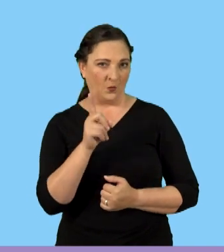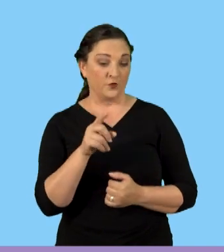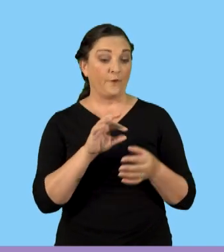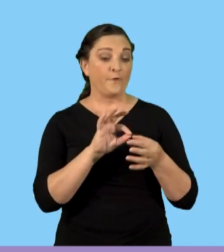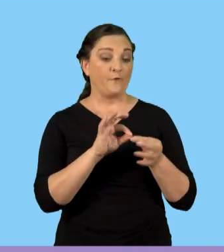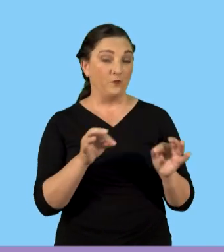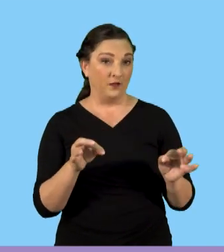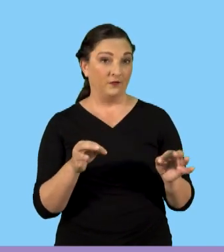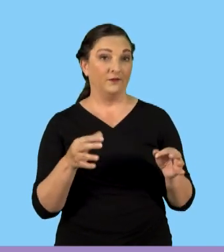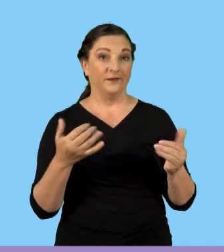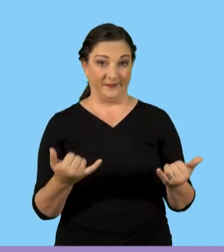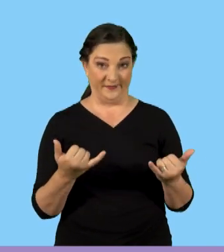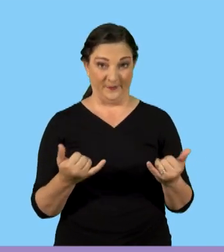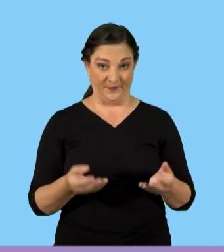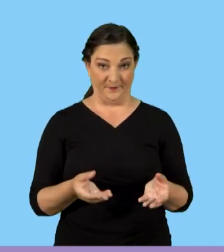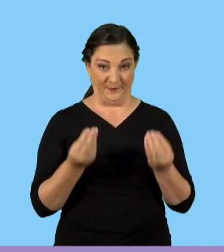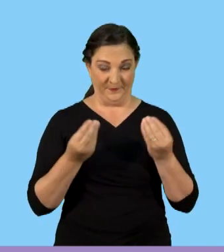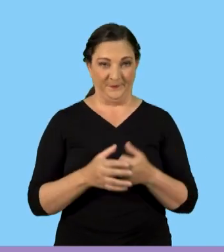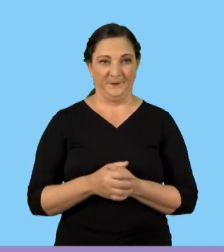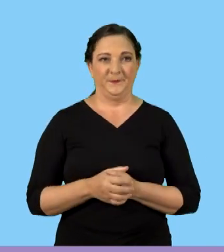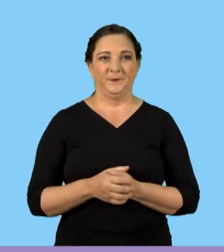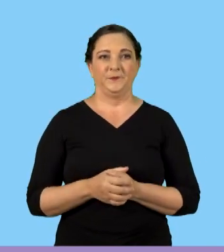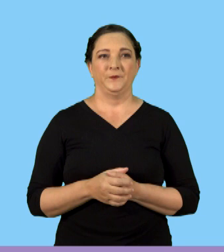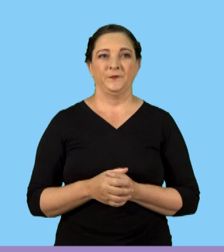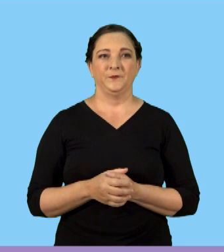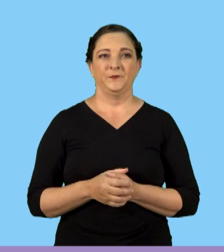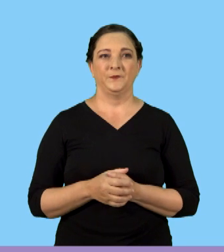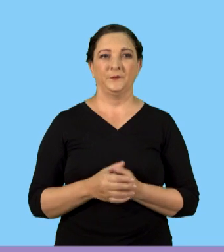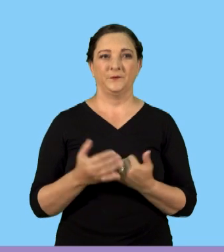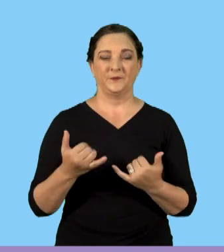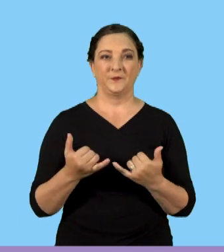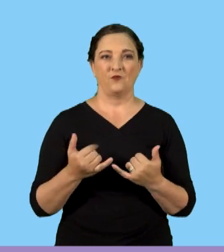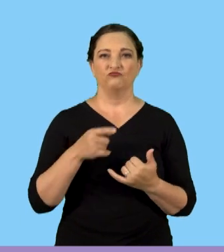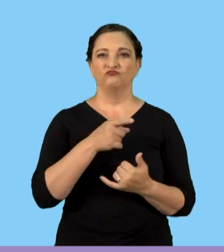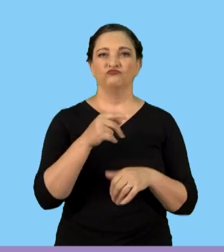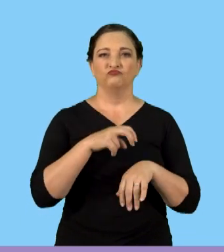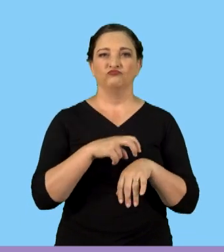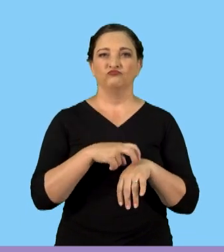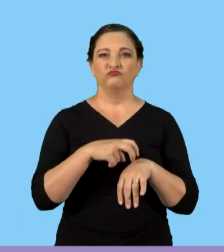the formula for this pattern. So here it says there,